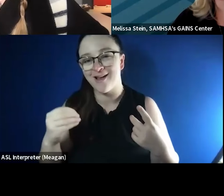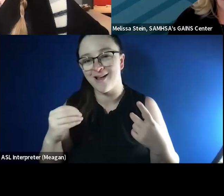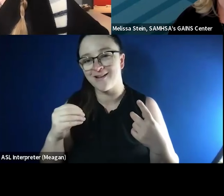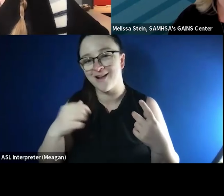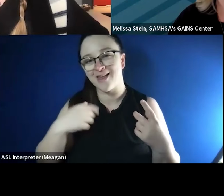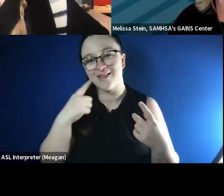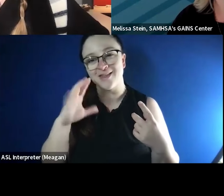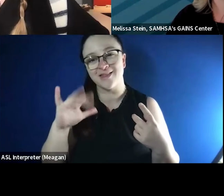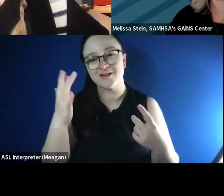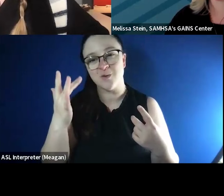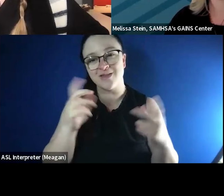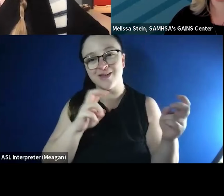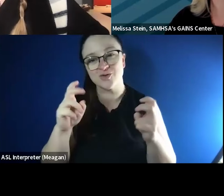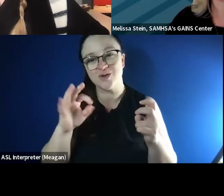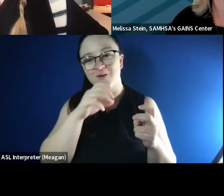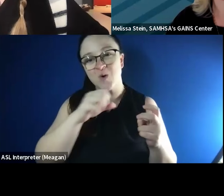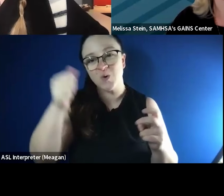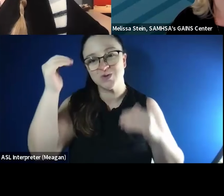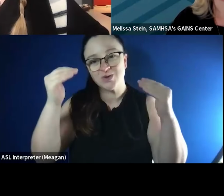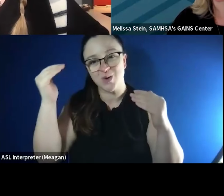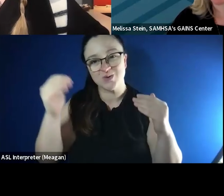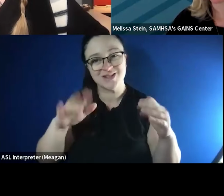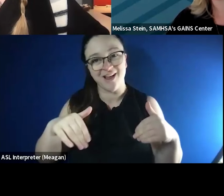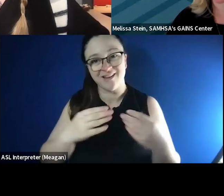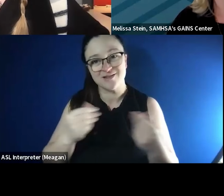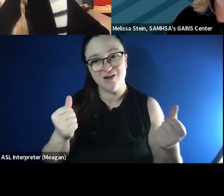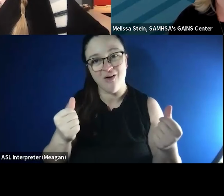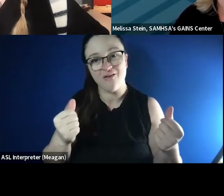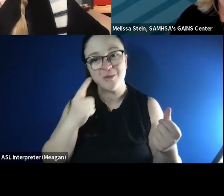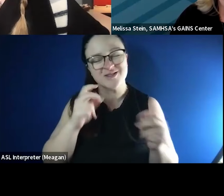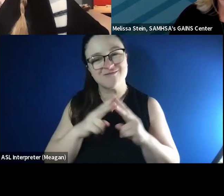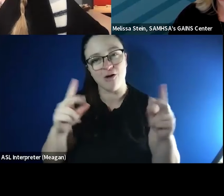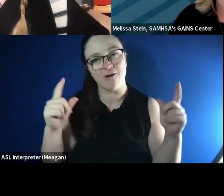the issues of older adults have gone unaddressed, because they are very complex.